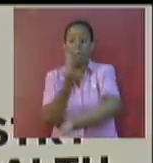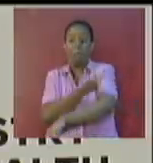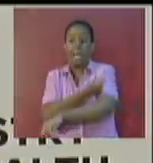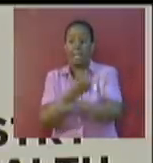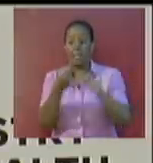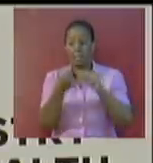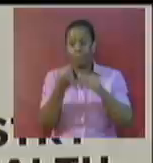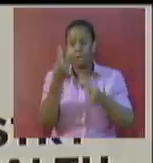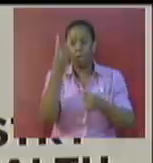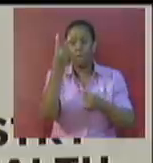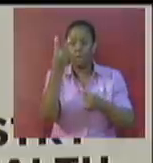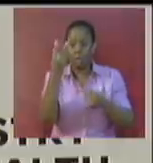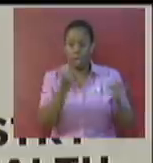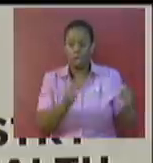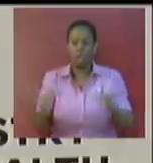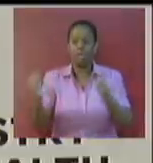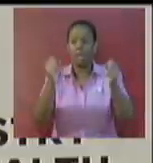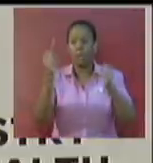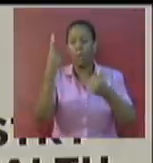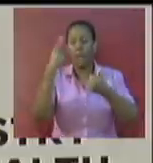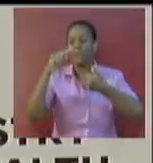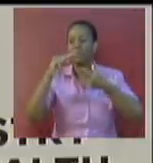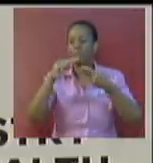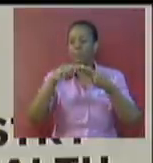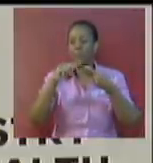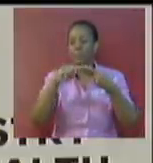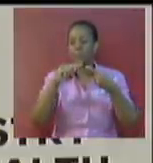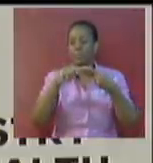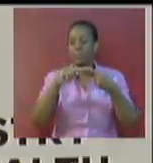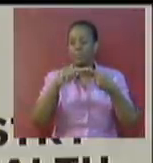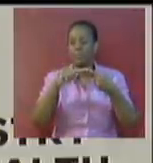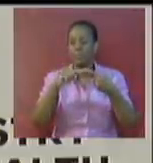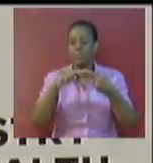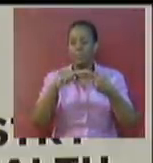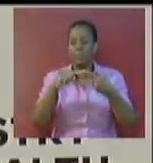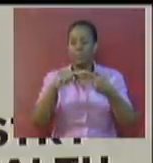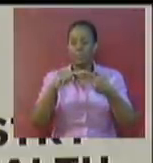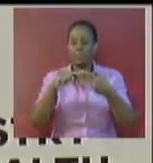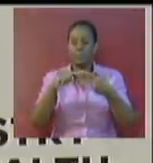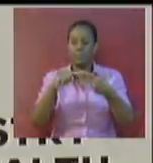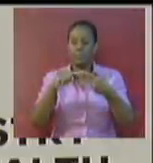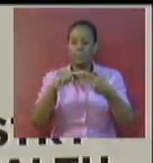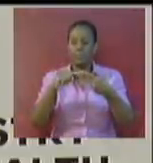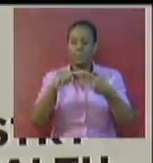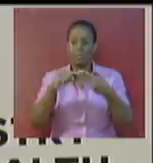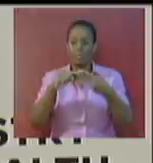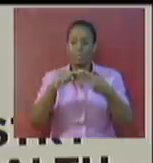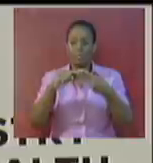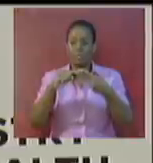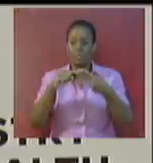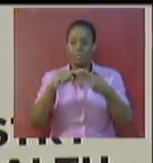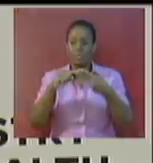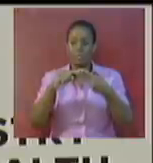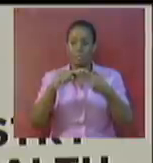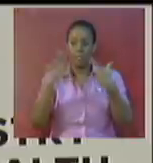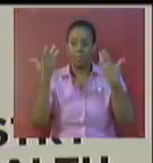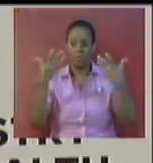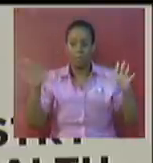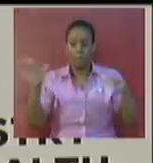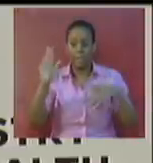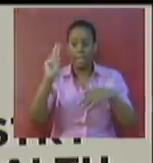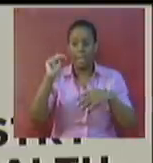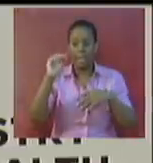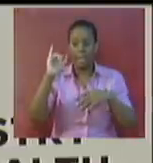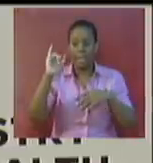one, as we speak, we have actually already received from NIPDEC the list of all persons who are